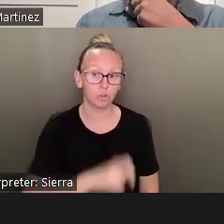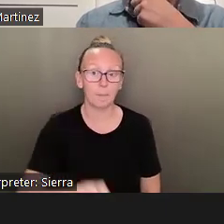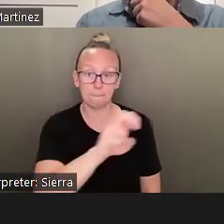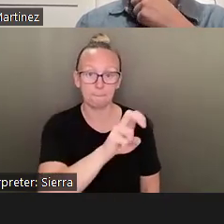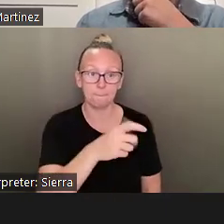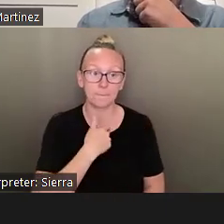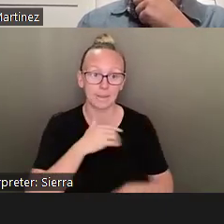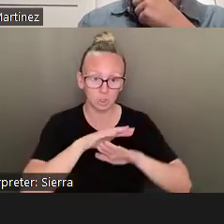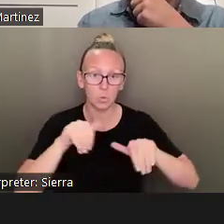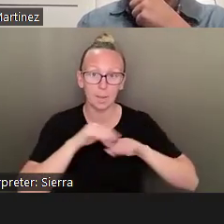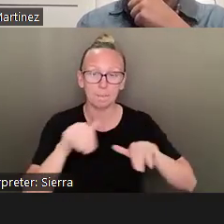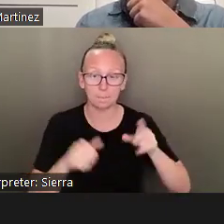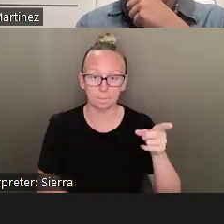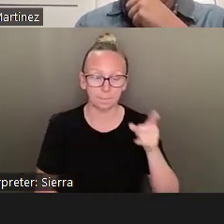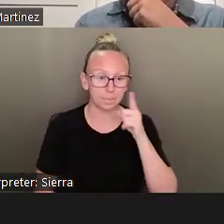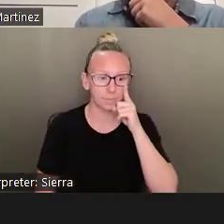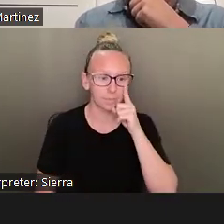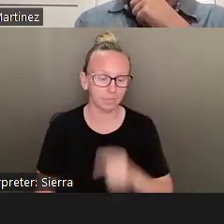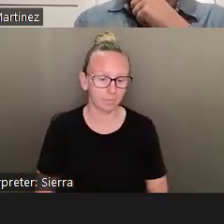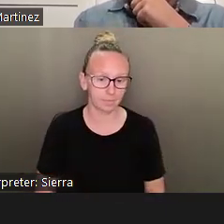lake December 17th.